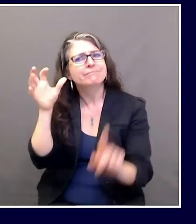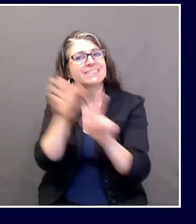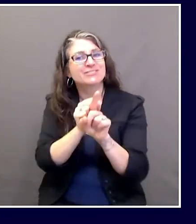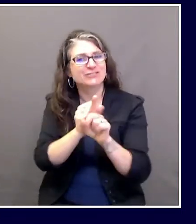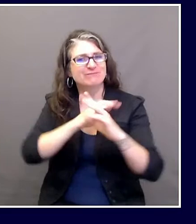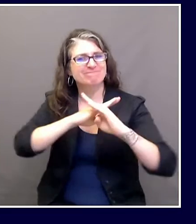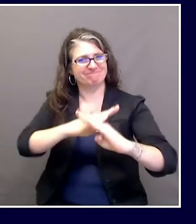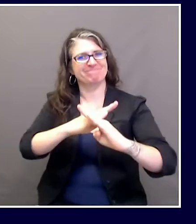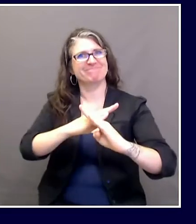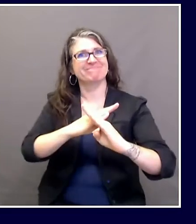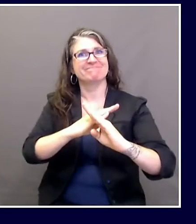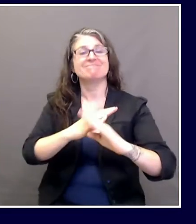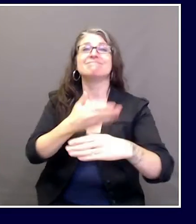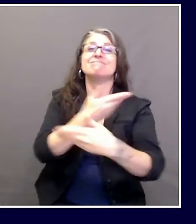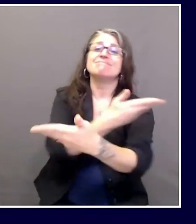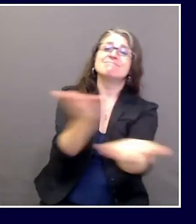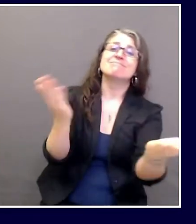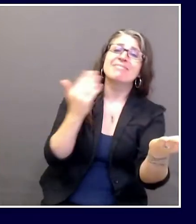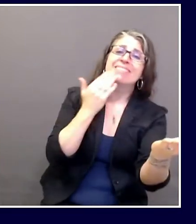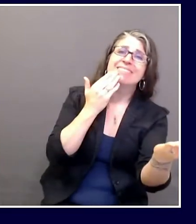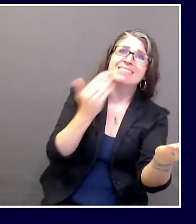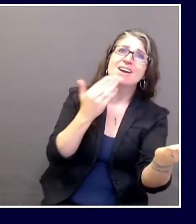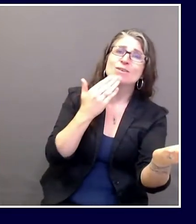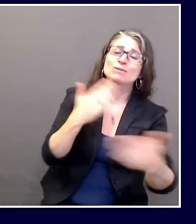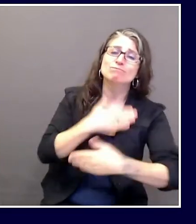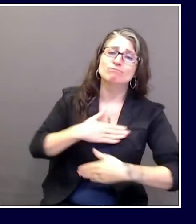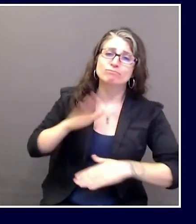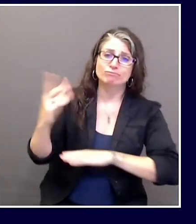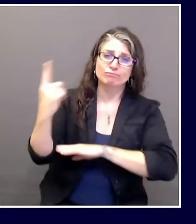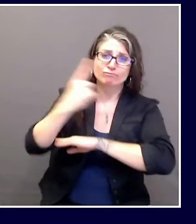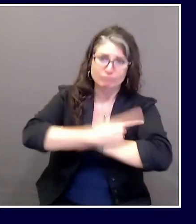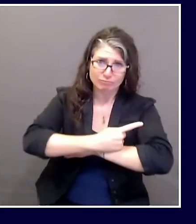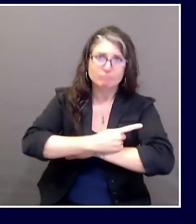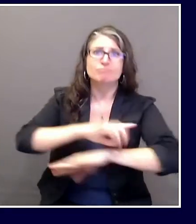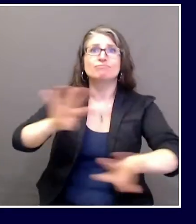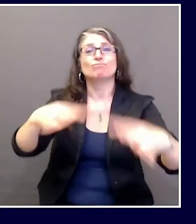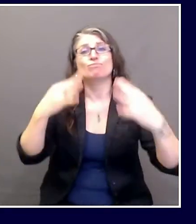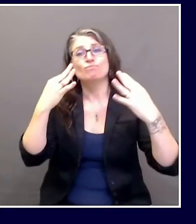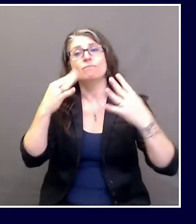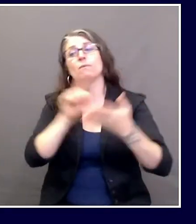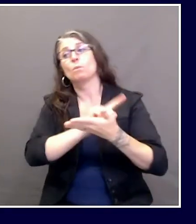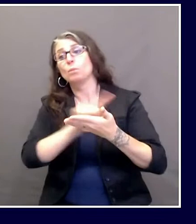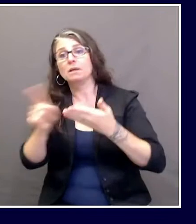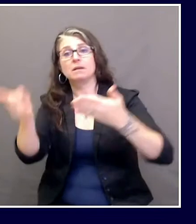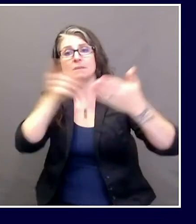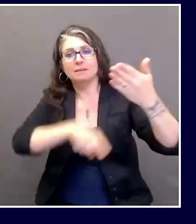taking some time to tune in. We hope everyone has a good day and a good week. We look forward to talking with